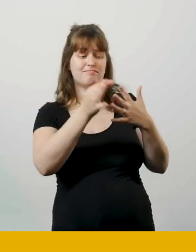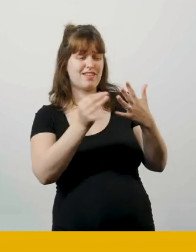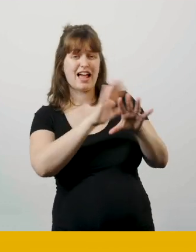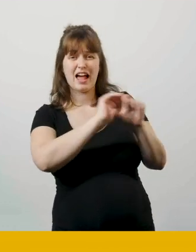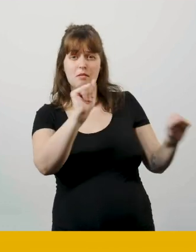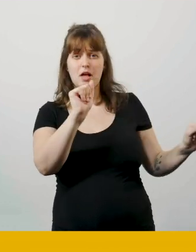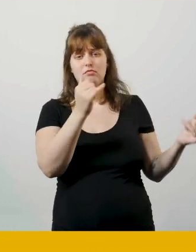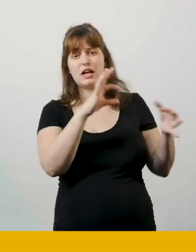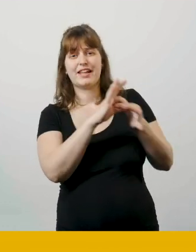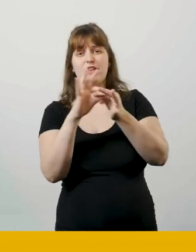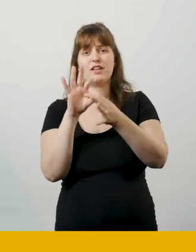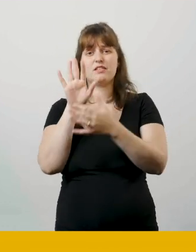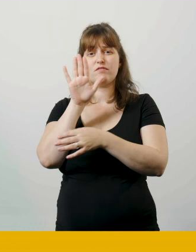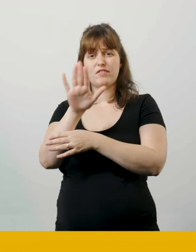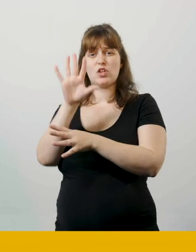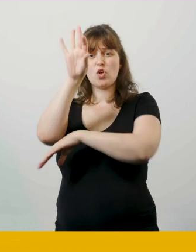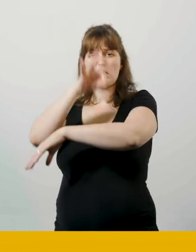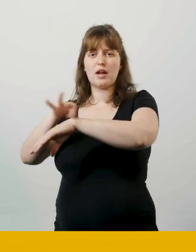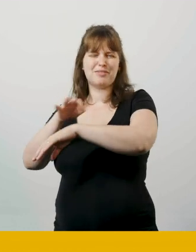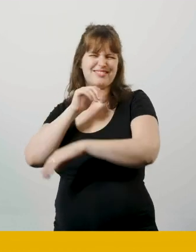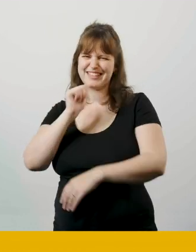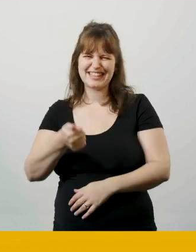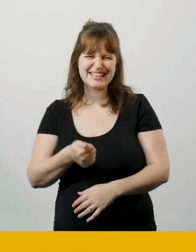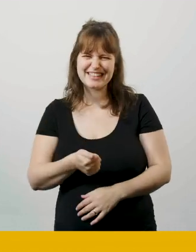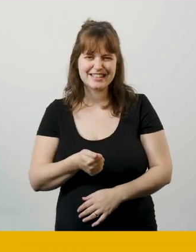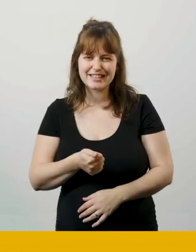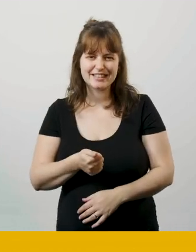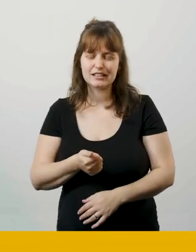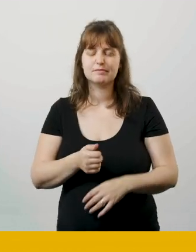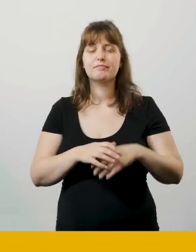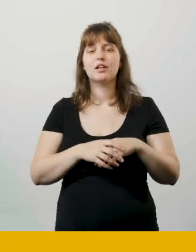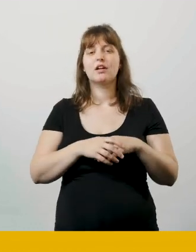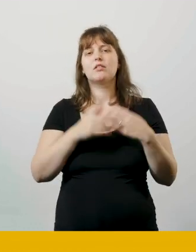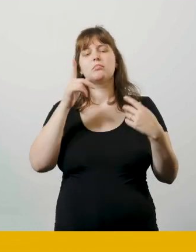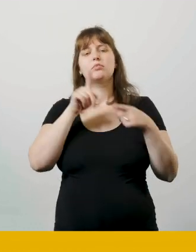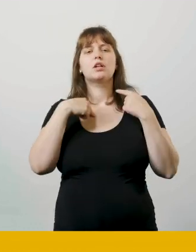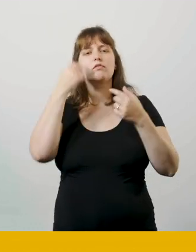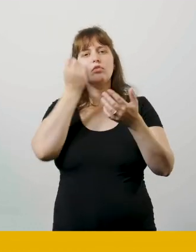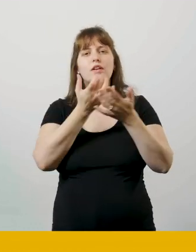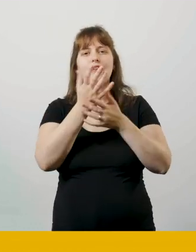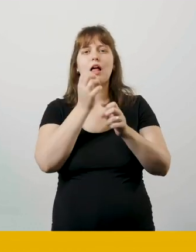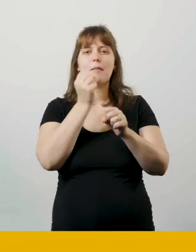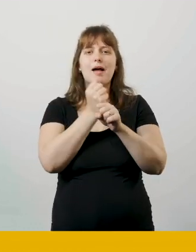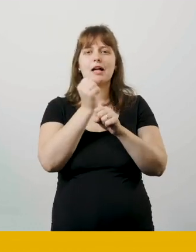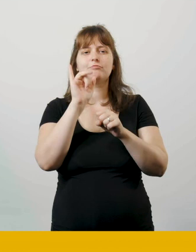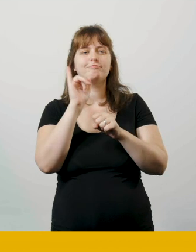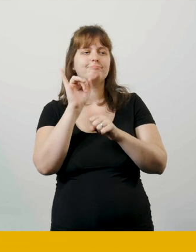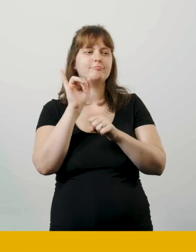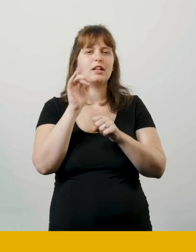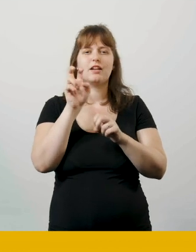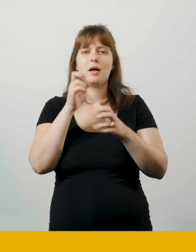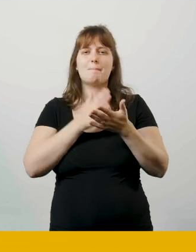would suggest for you to create a little map where you